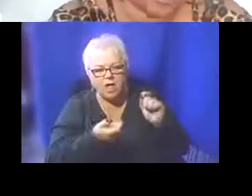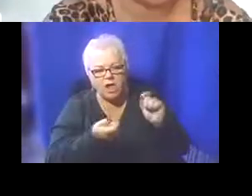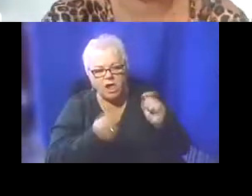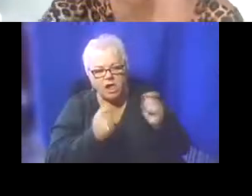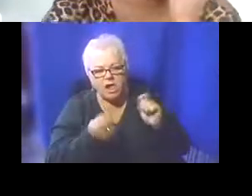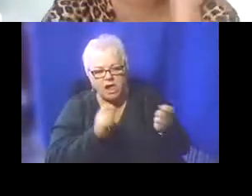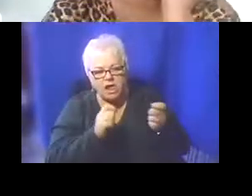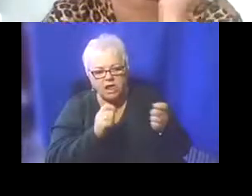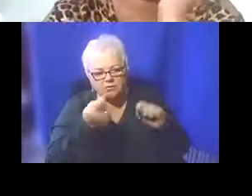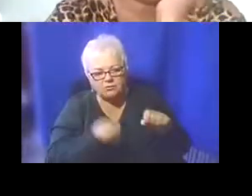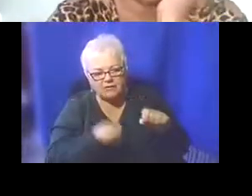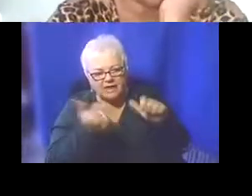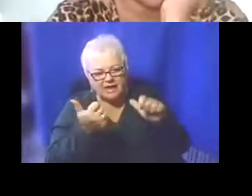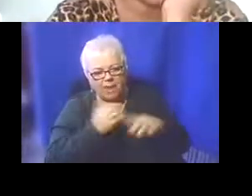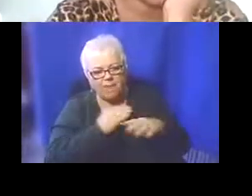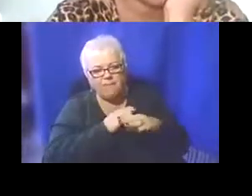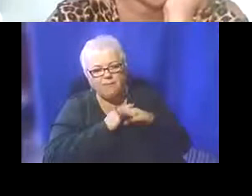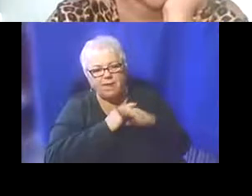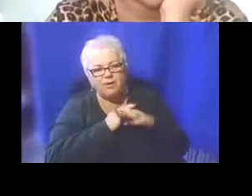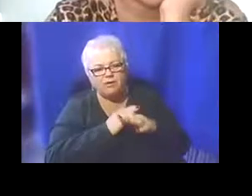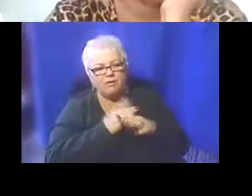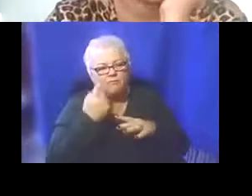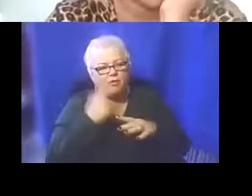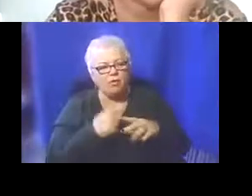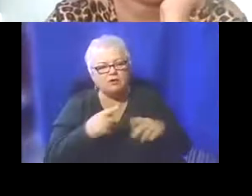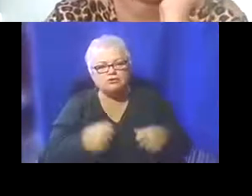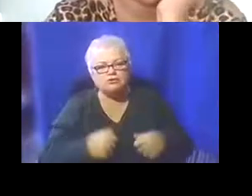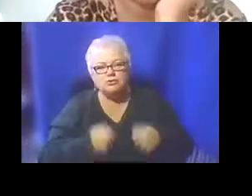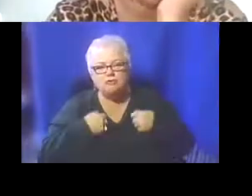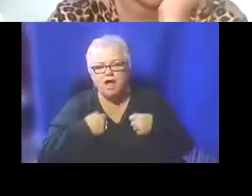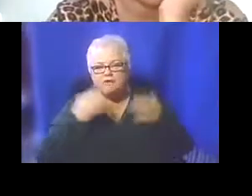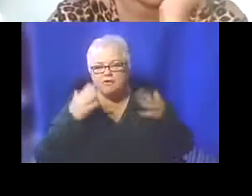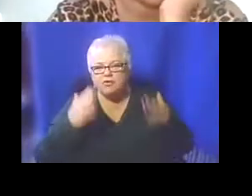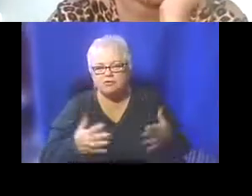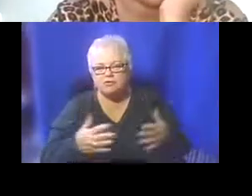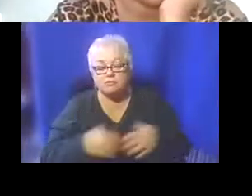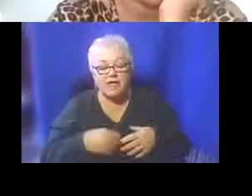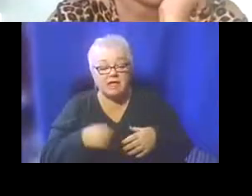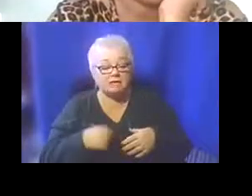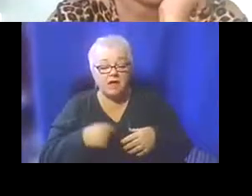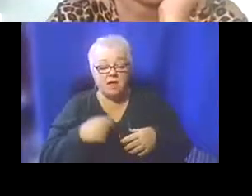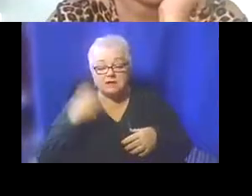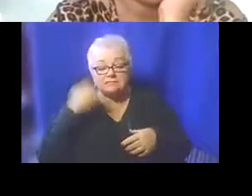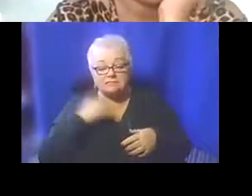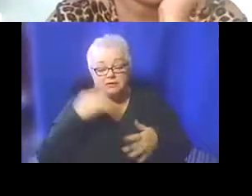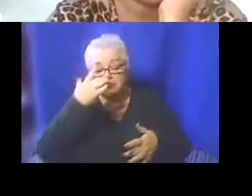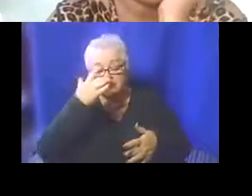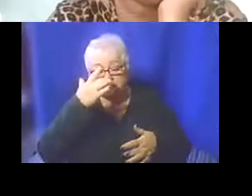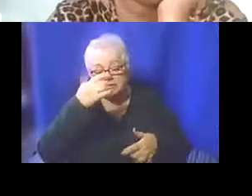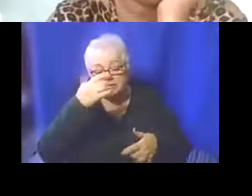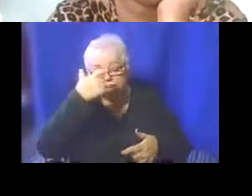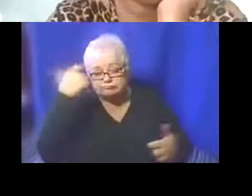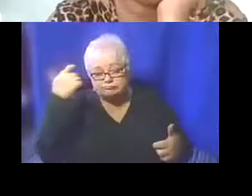take out a lot of those barriers for survivors and to not re-traumatize folks as much as possible.